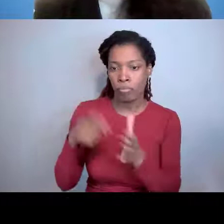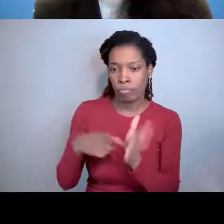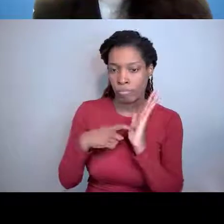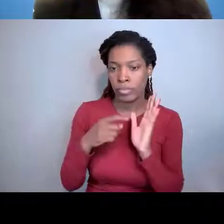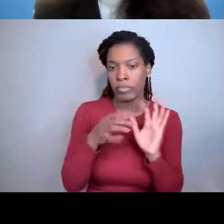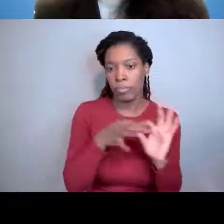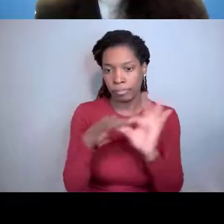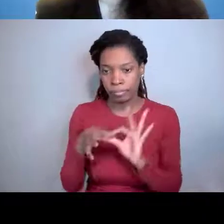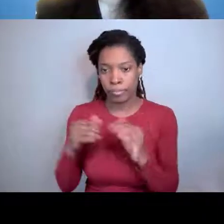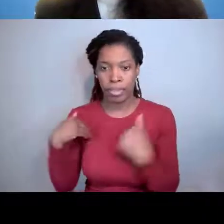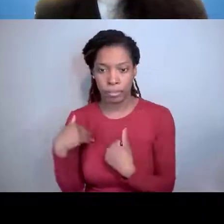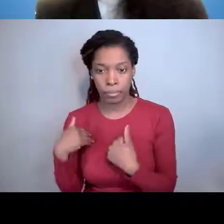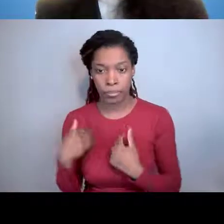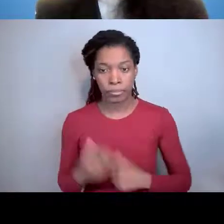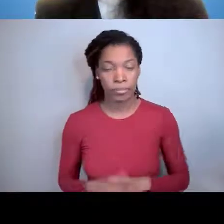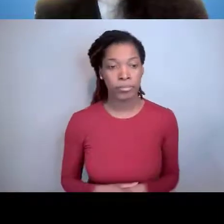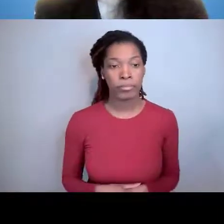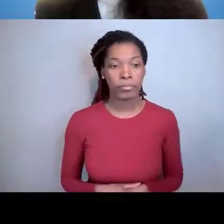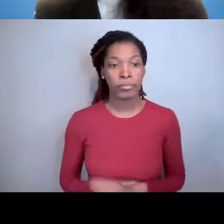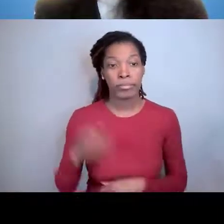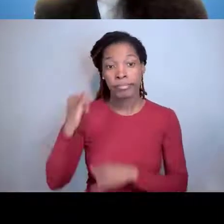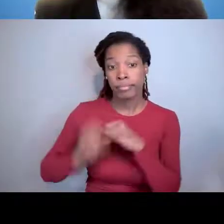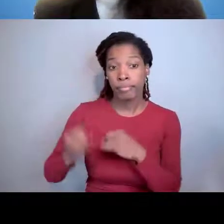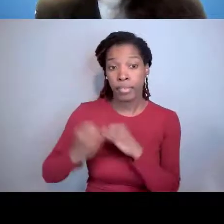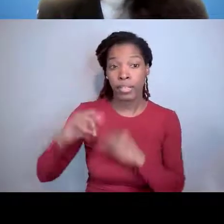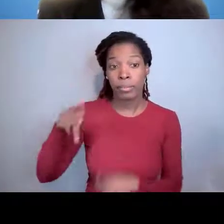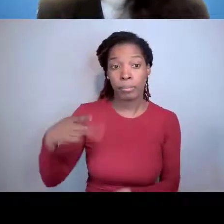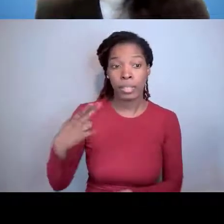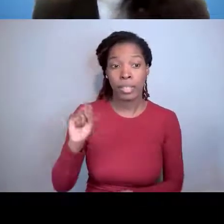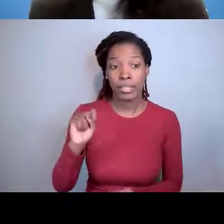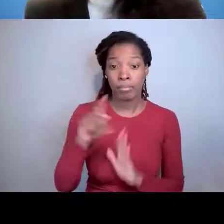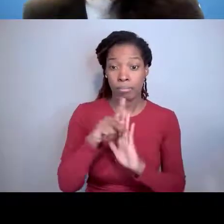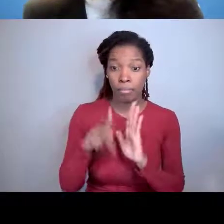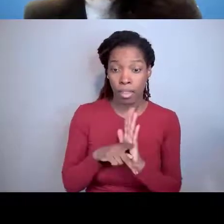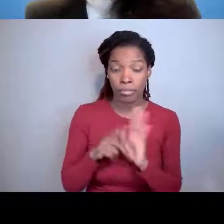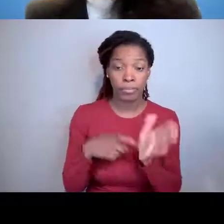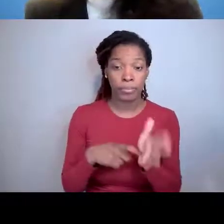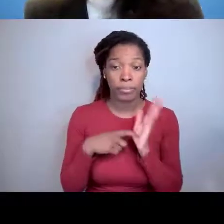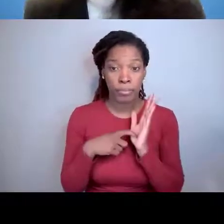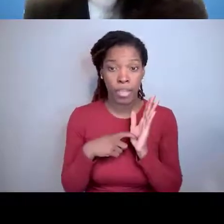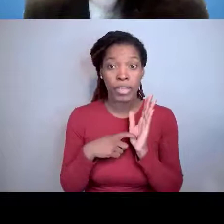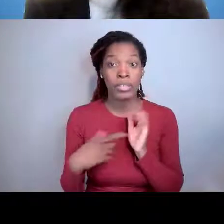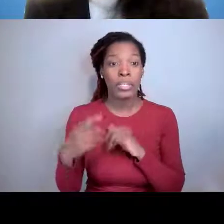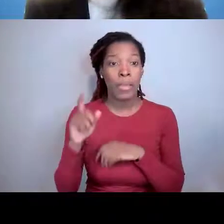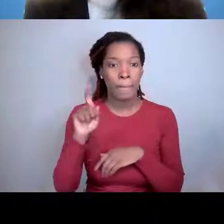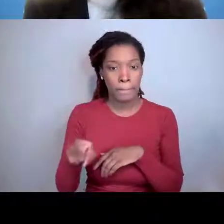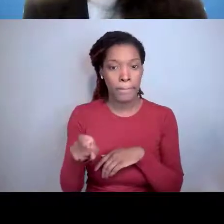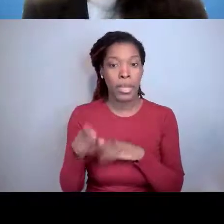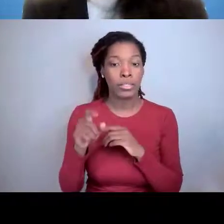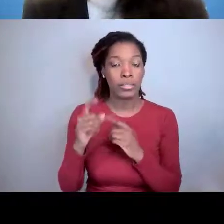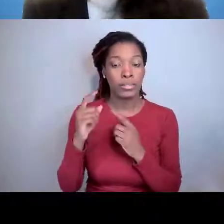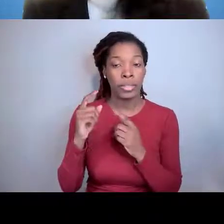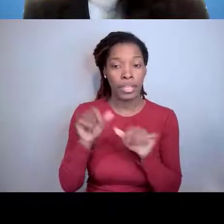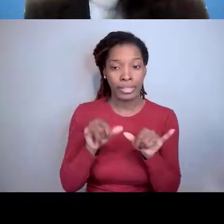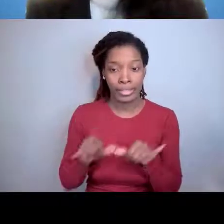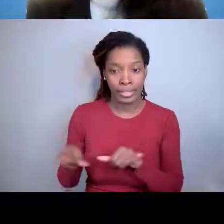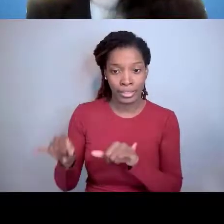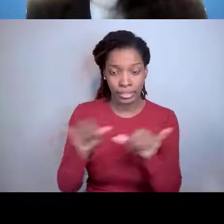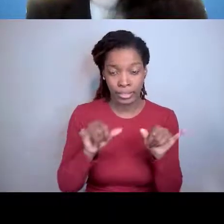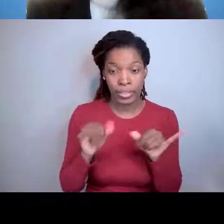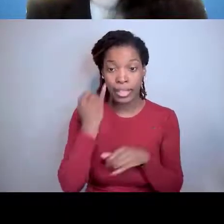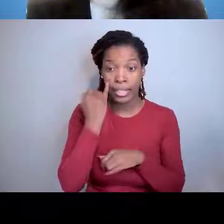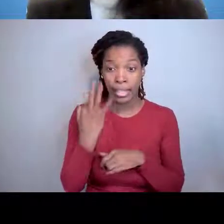PHS policy also requires that the methods of euthanasia be consistent with American Veterinary